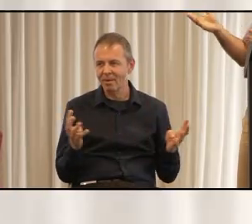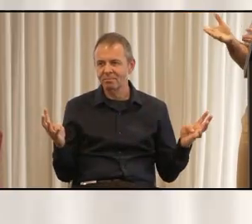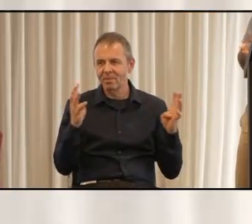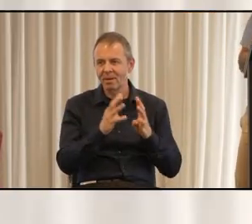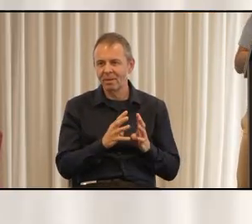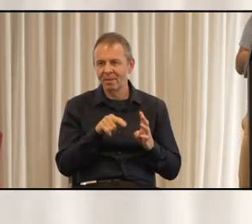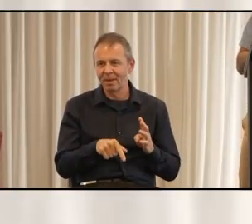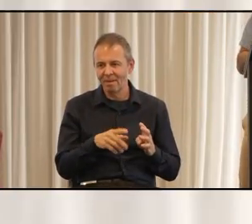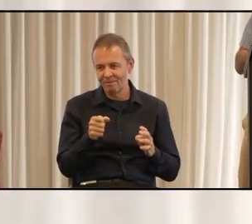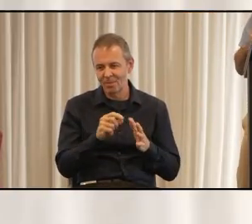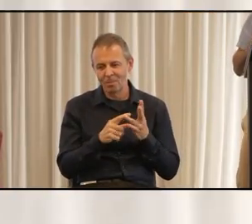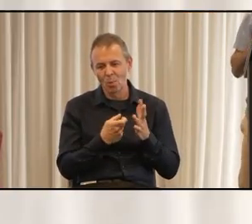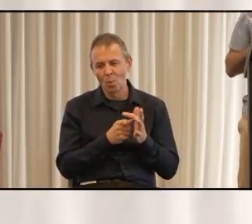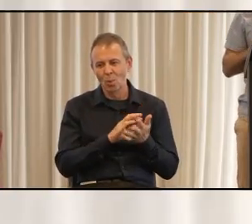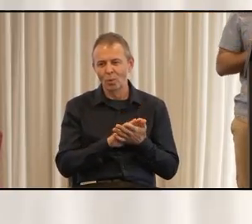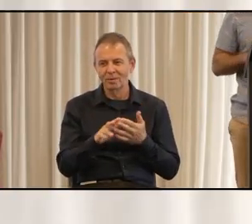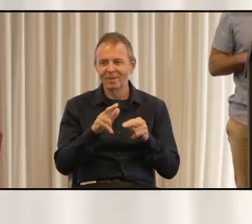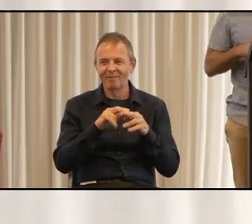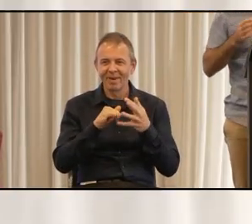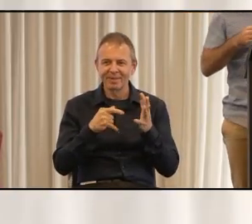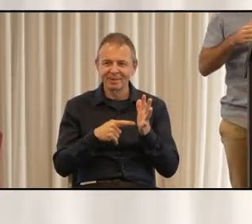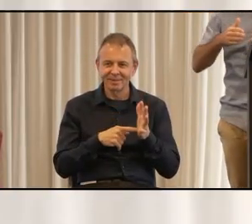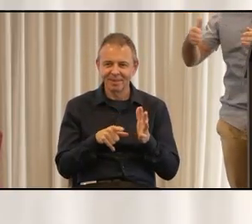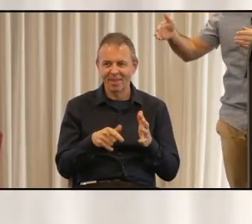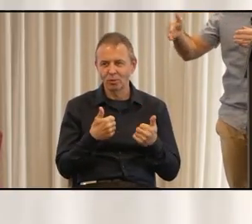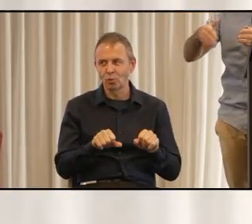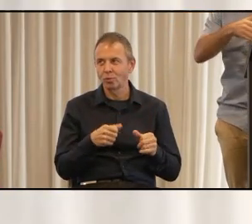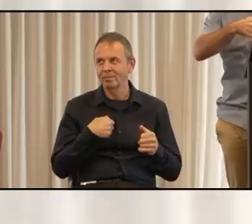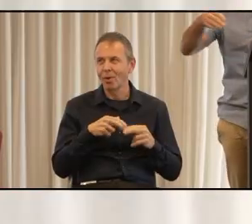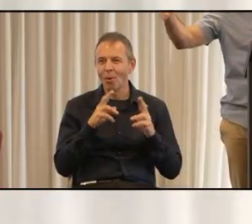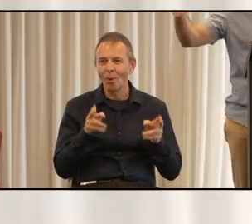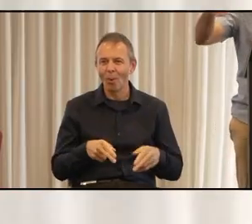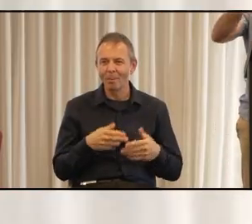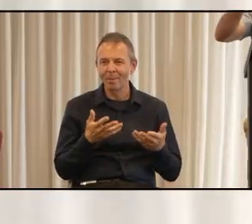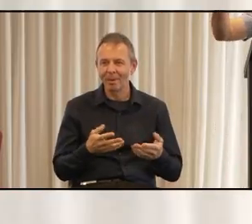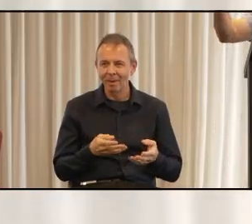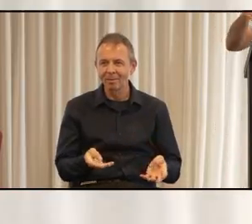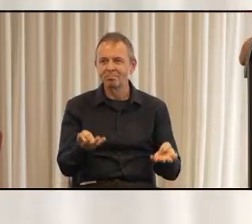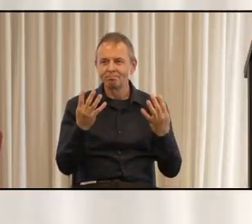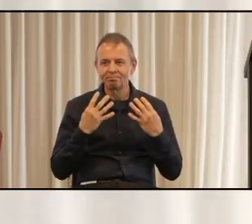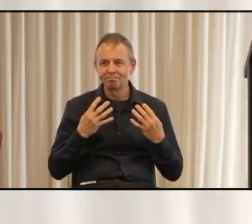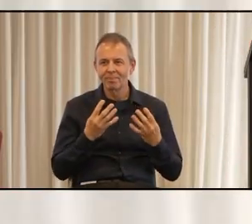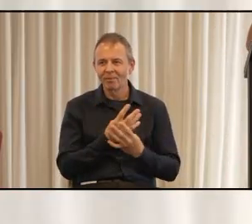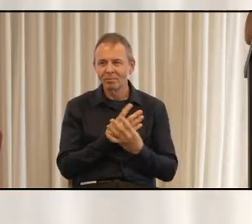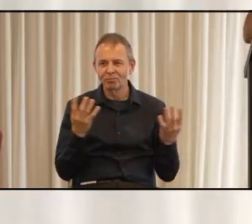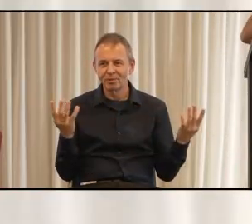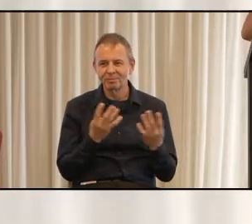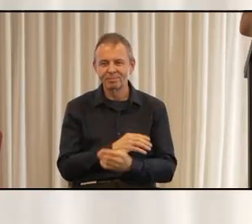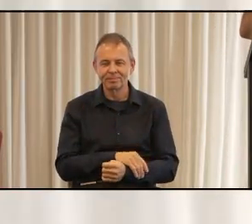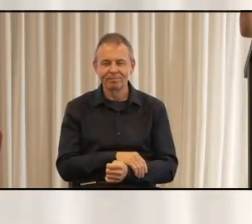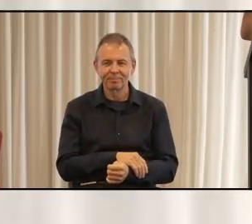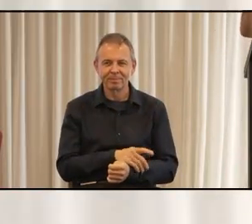they have Porch Fest. What a way to use the assets of the street, the neighborhood, and to really